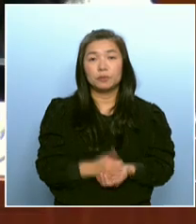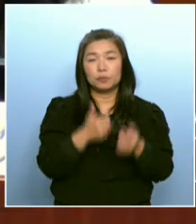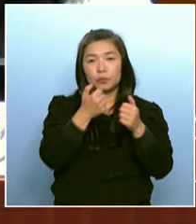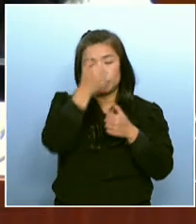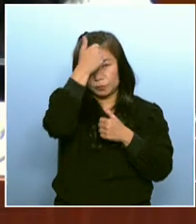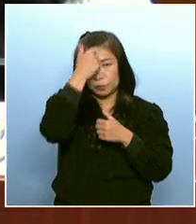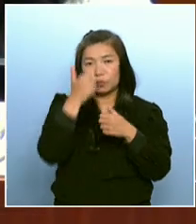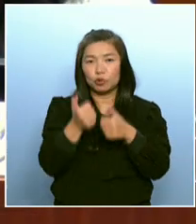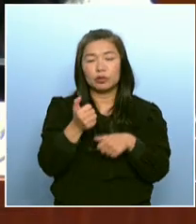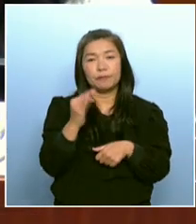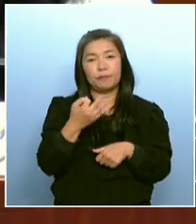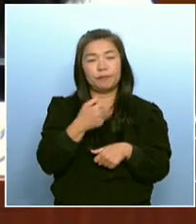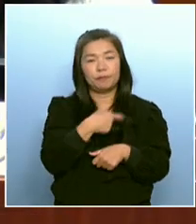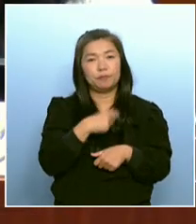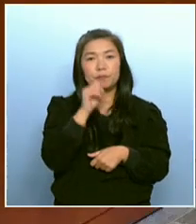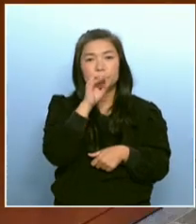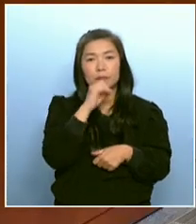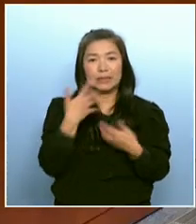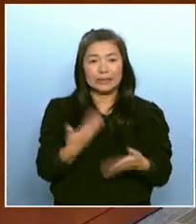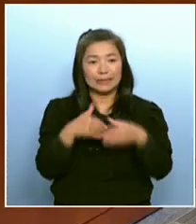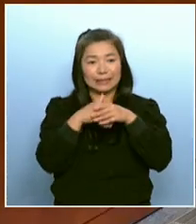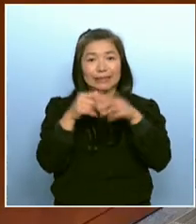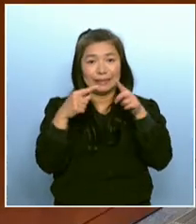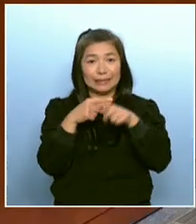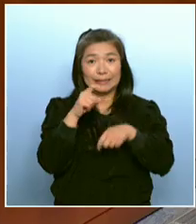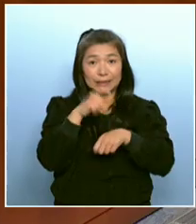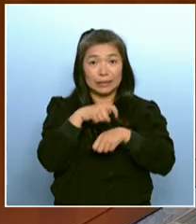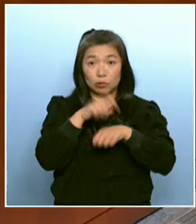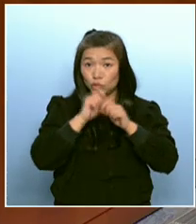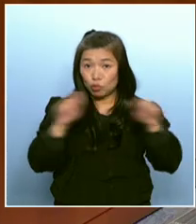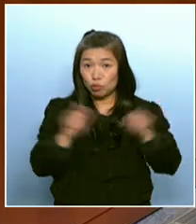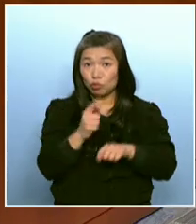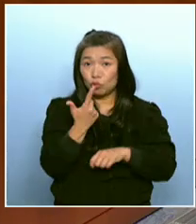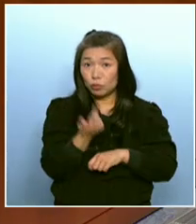colleague can supplement on the waiting time.